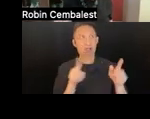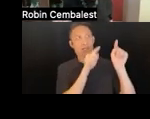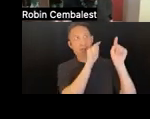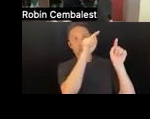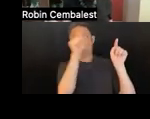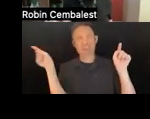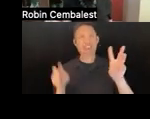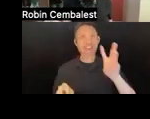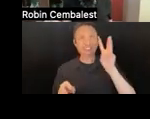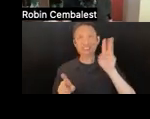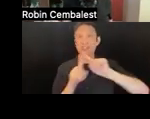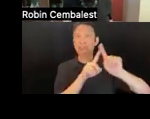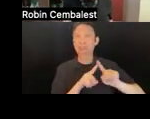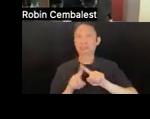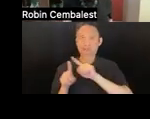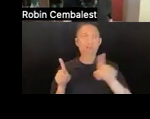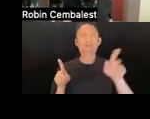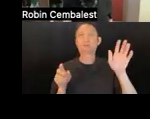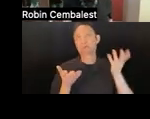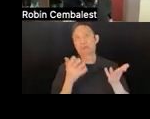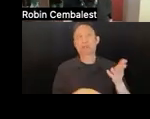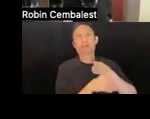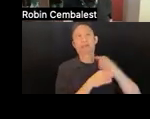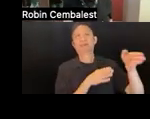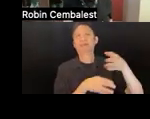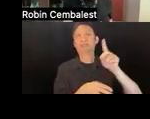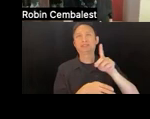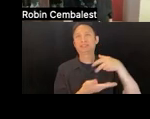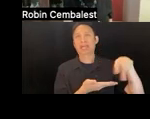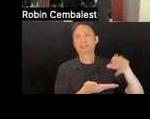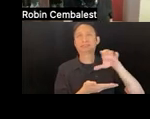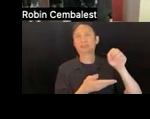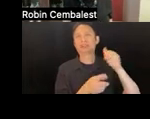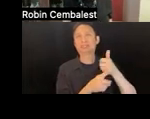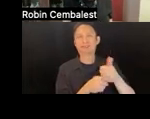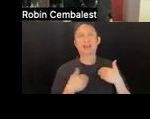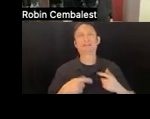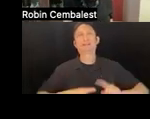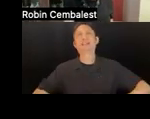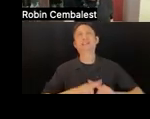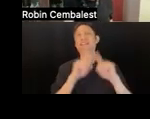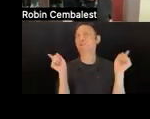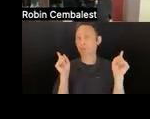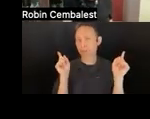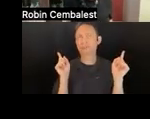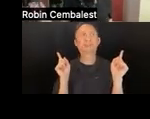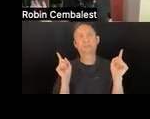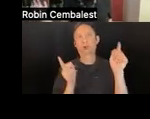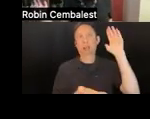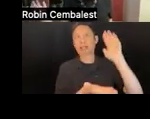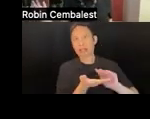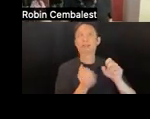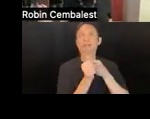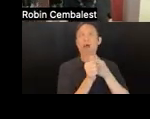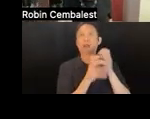say, has fewer followers than the massive following of 92nd Street Y. Now their followers are connecting with